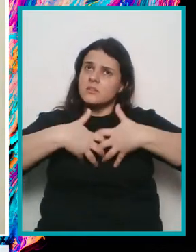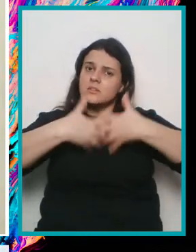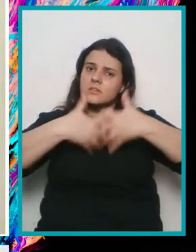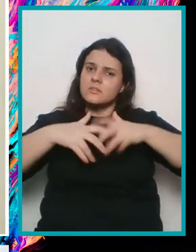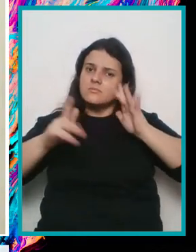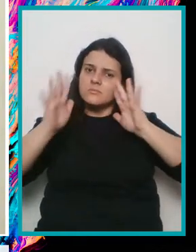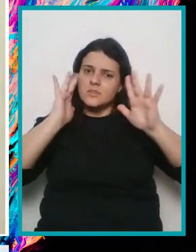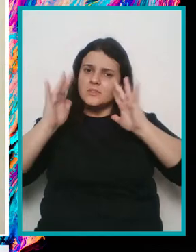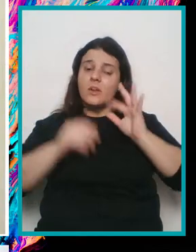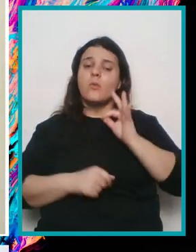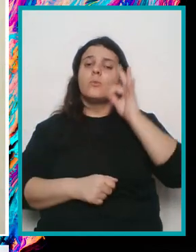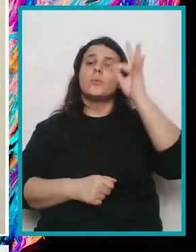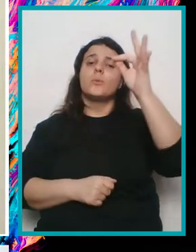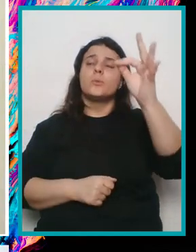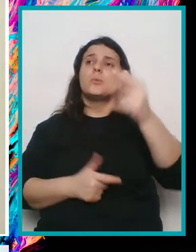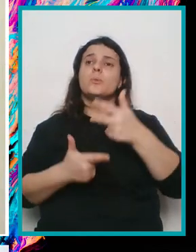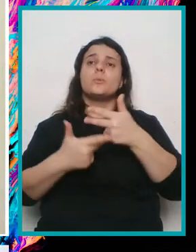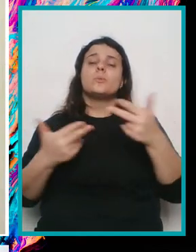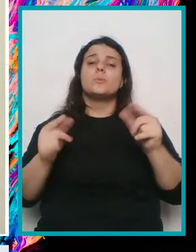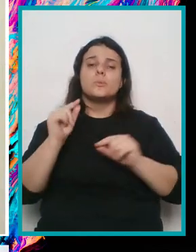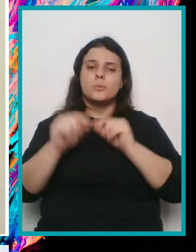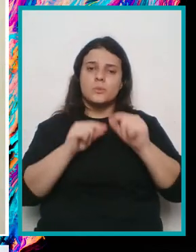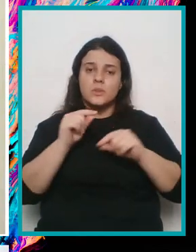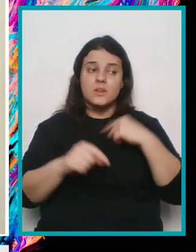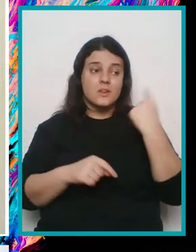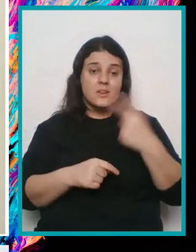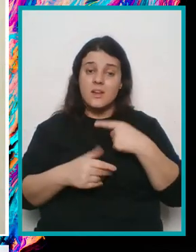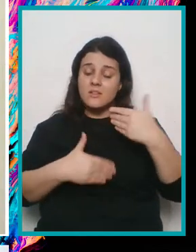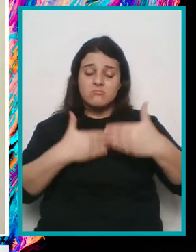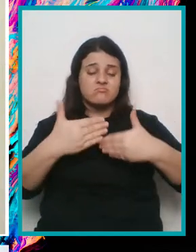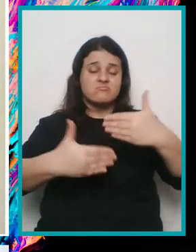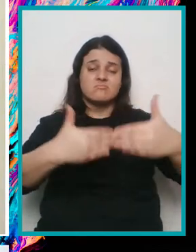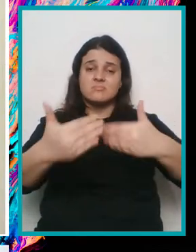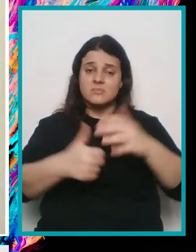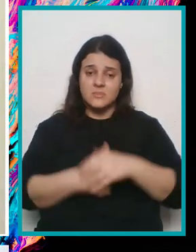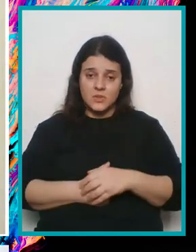to be vulnerable in this COVID-19 pandemic.